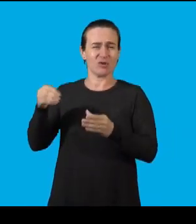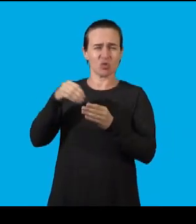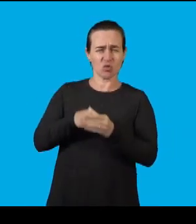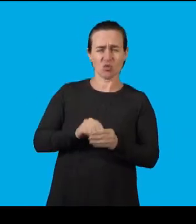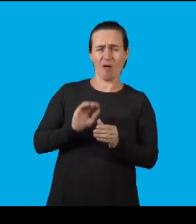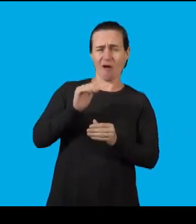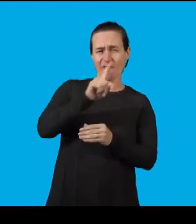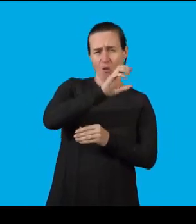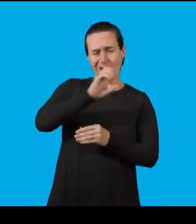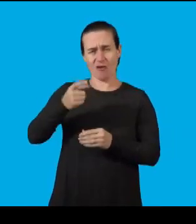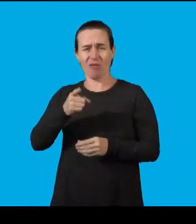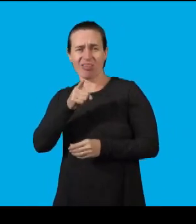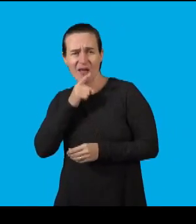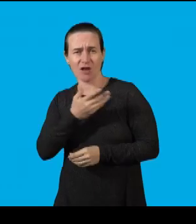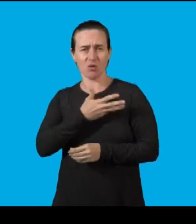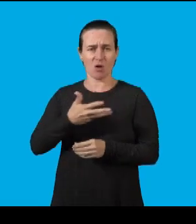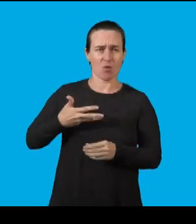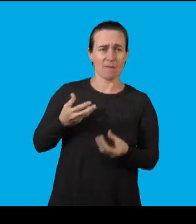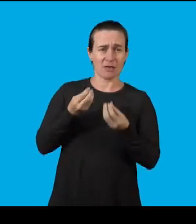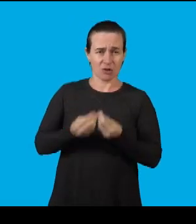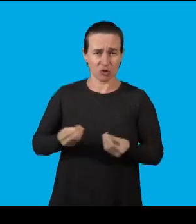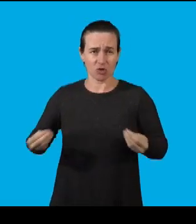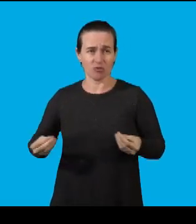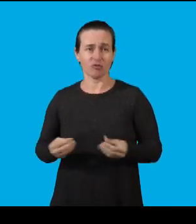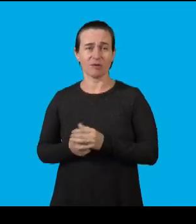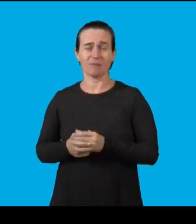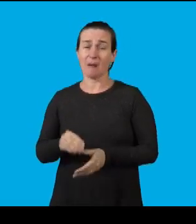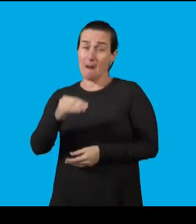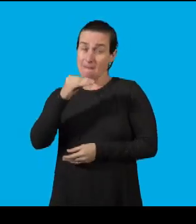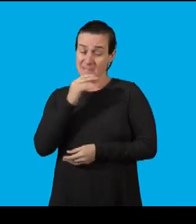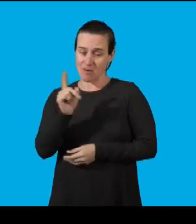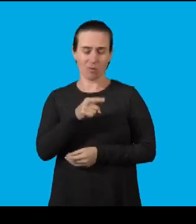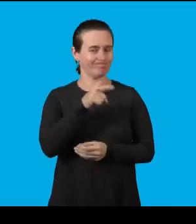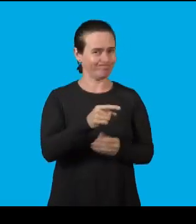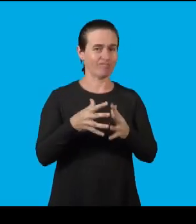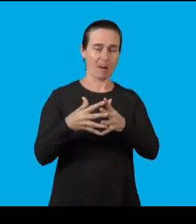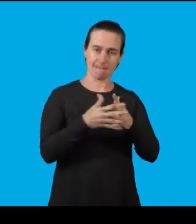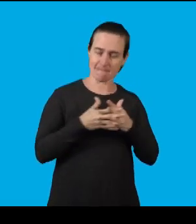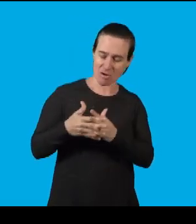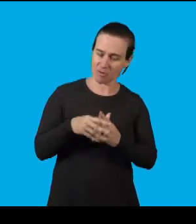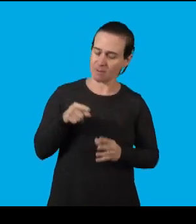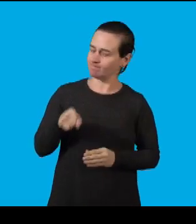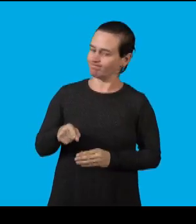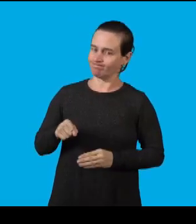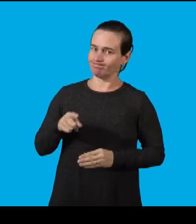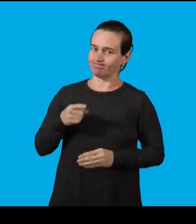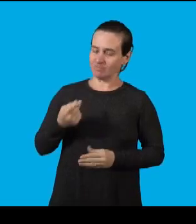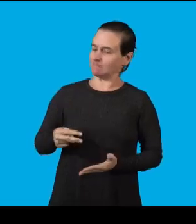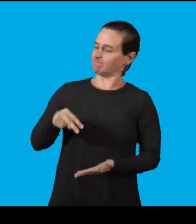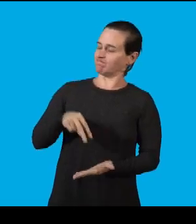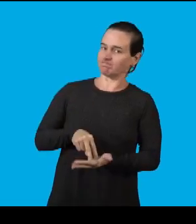of thousands of women and children, obliged the United States to insist, very important